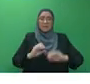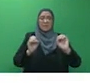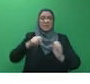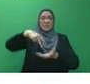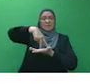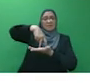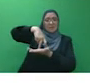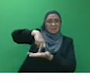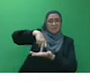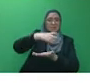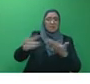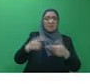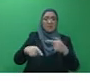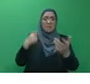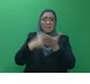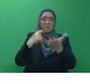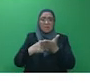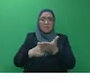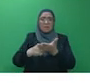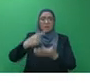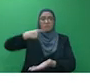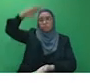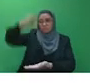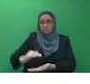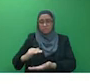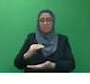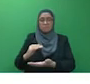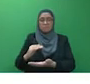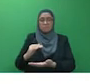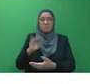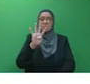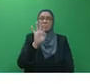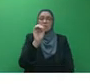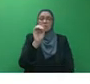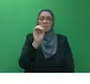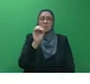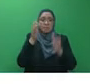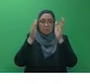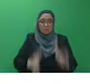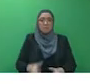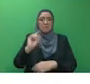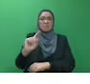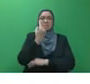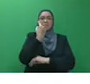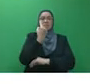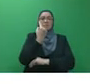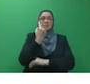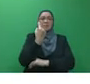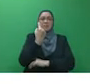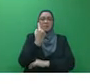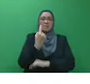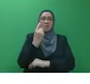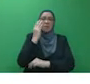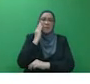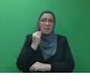you know your your club that can usually fit 120 120 people you're down to 40 max um